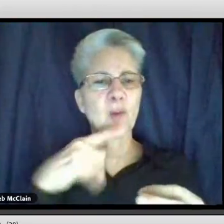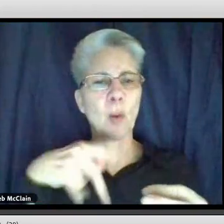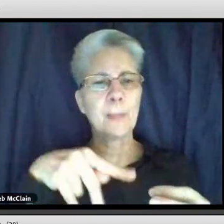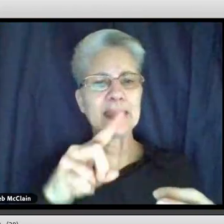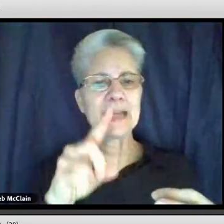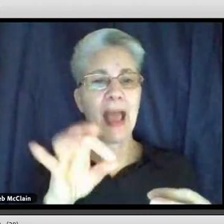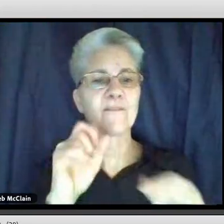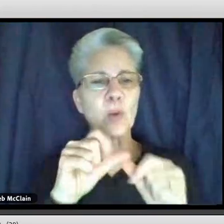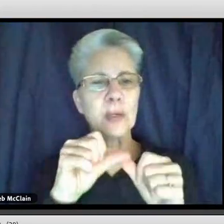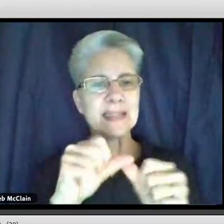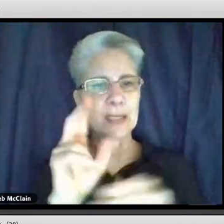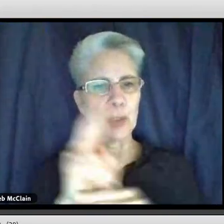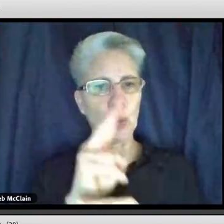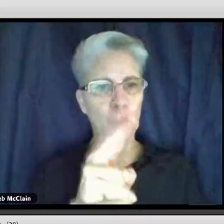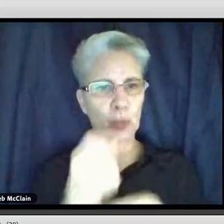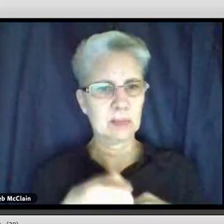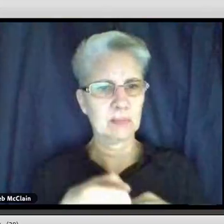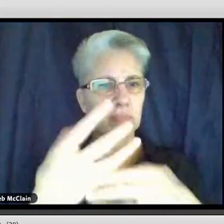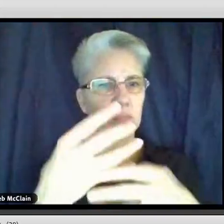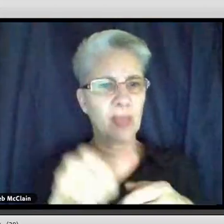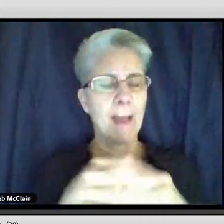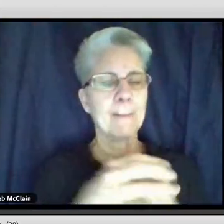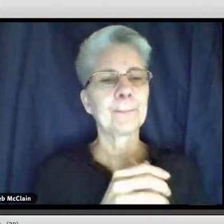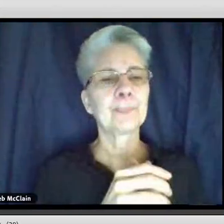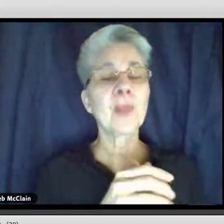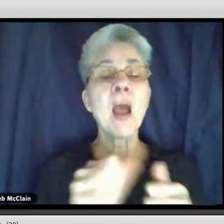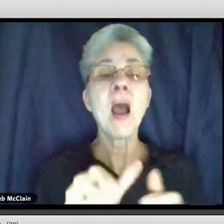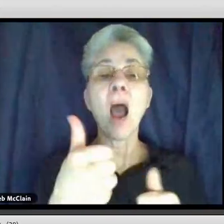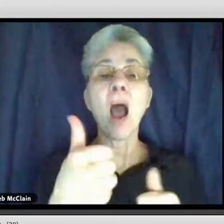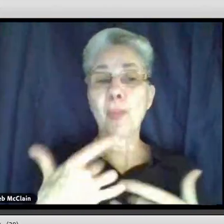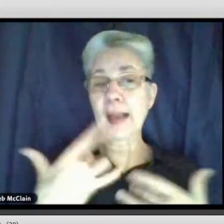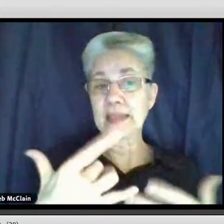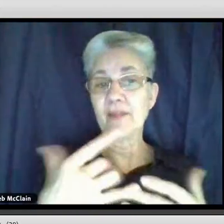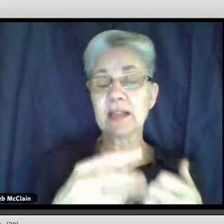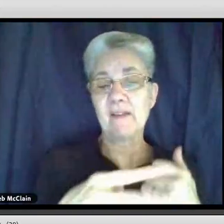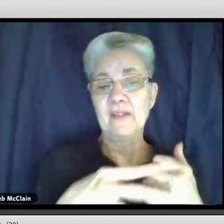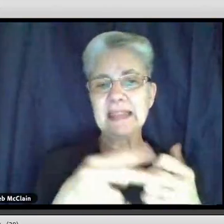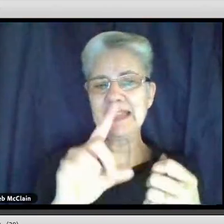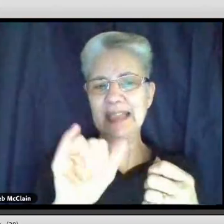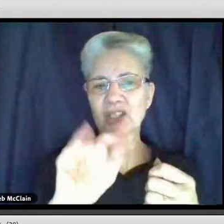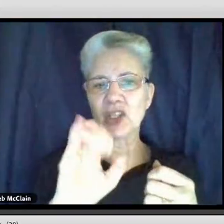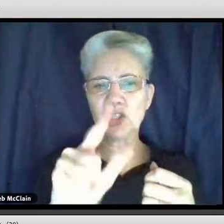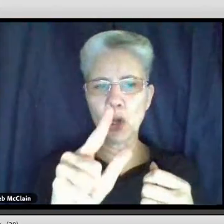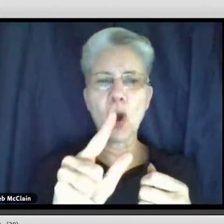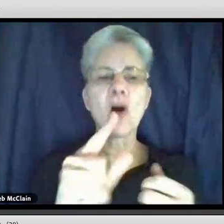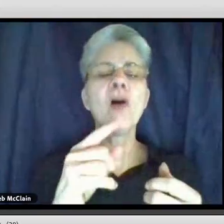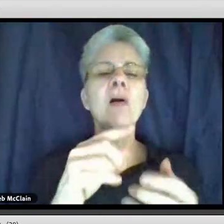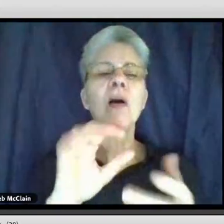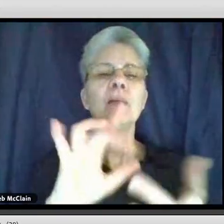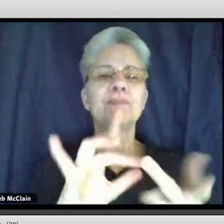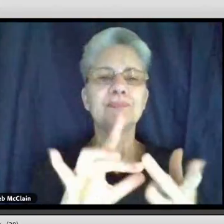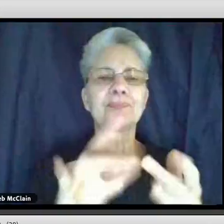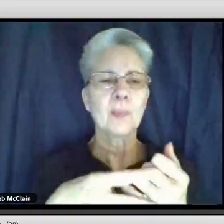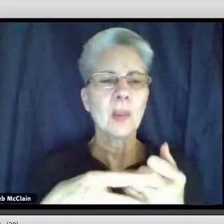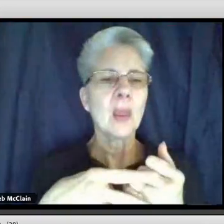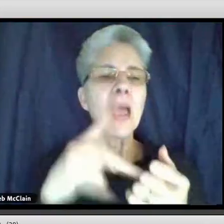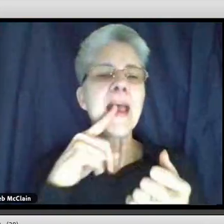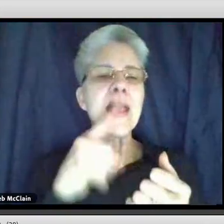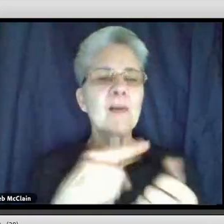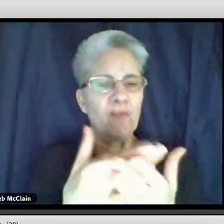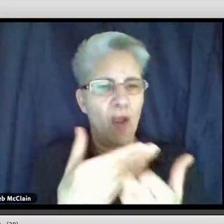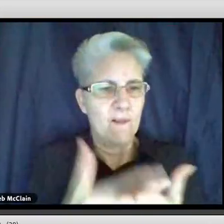continued accessibility. Other activities of digital preservation include verifying and maintaining the object